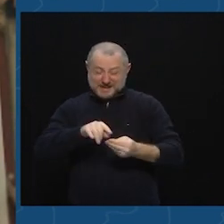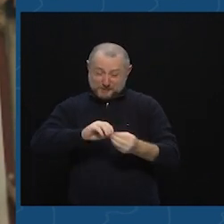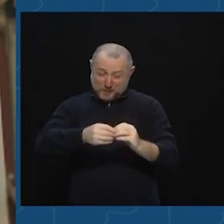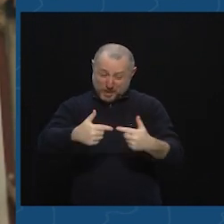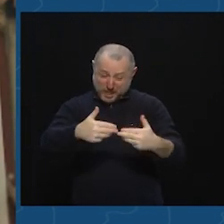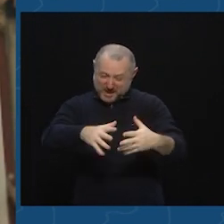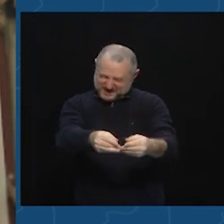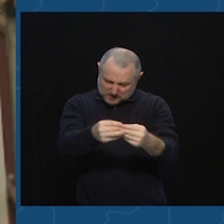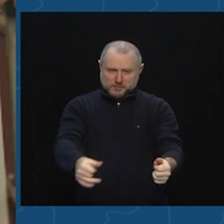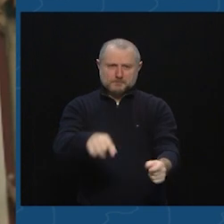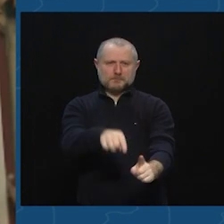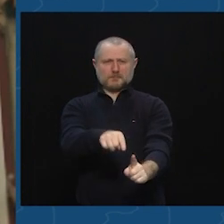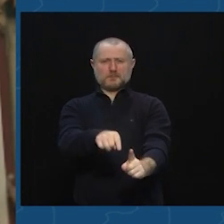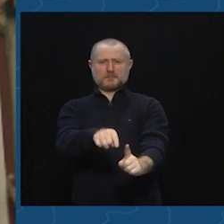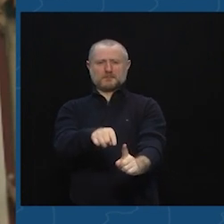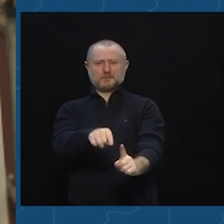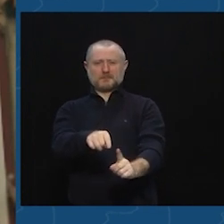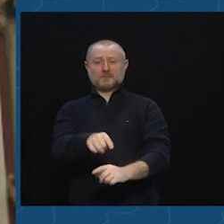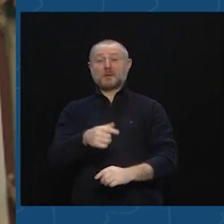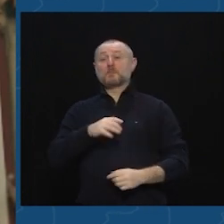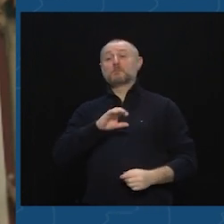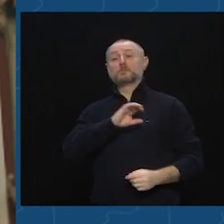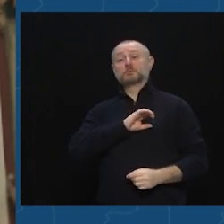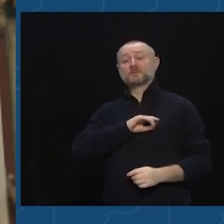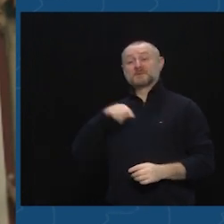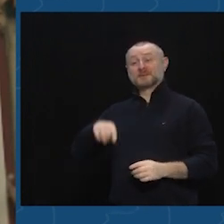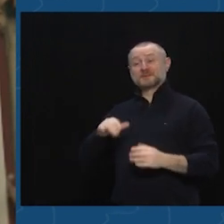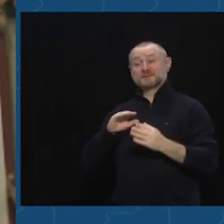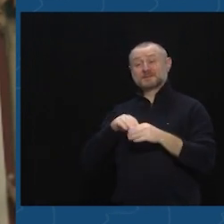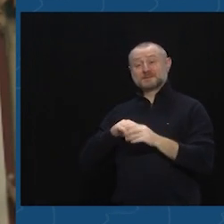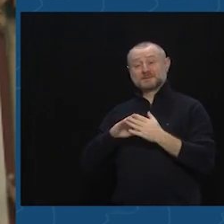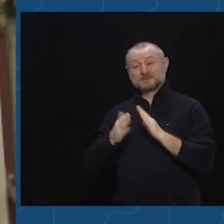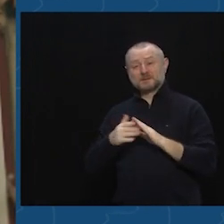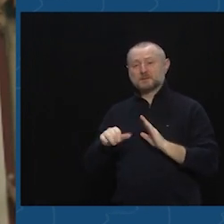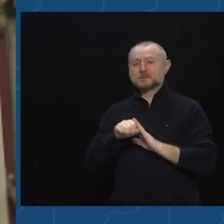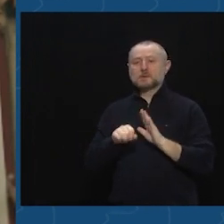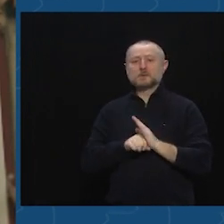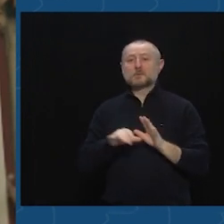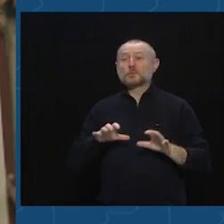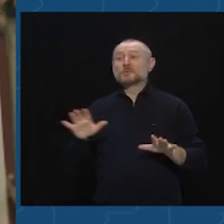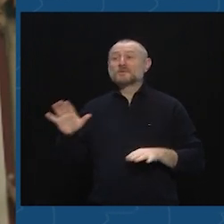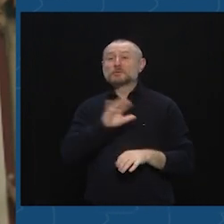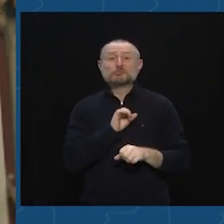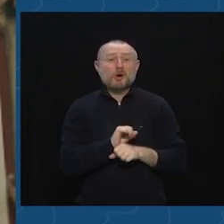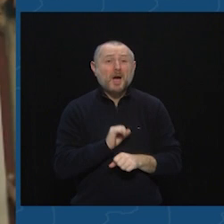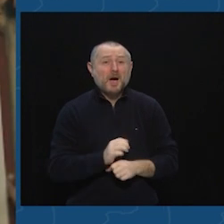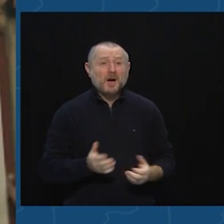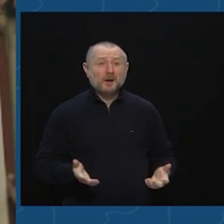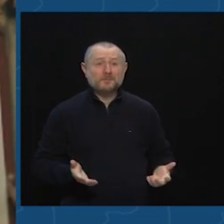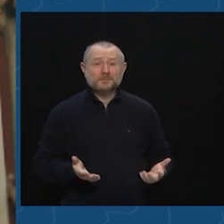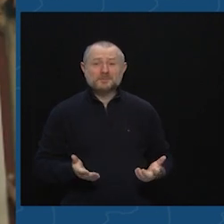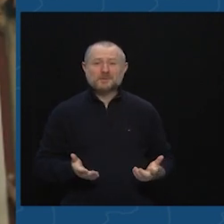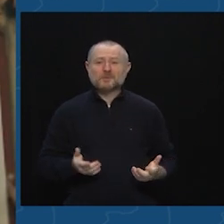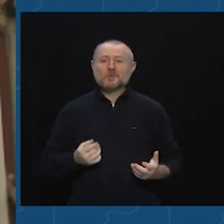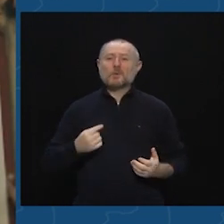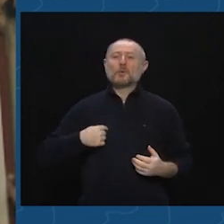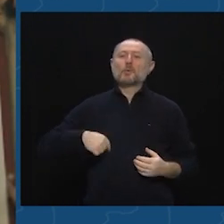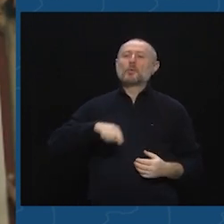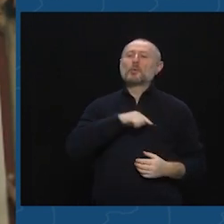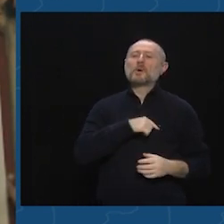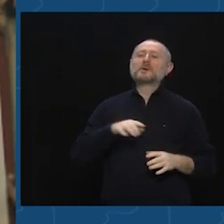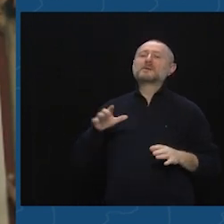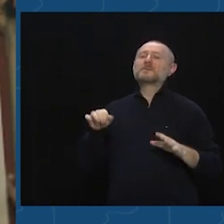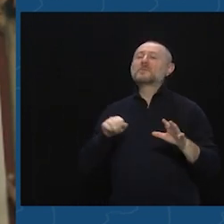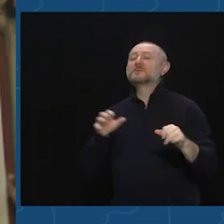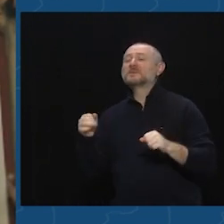police officers in this city and state, they are doing their job. We removed 6,000 guns off